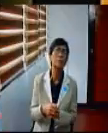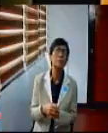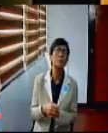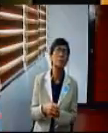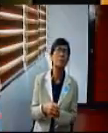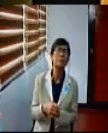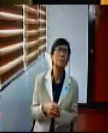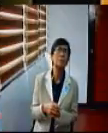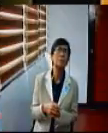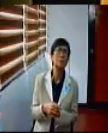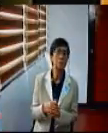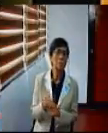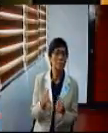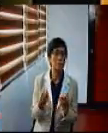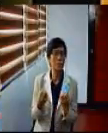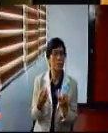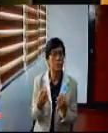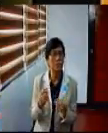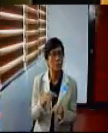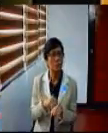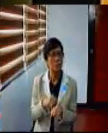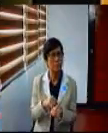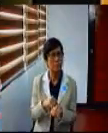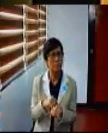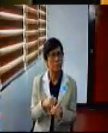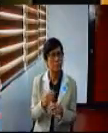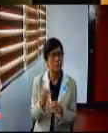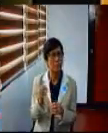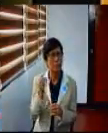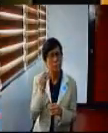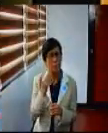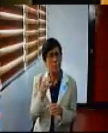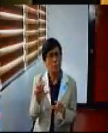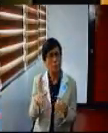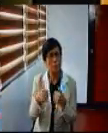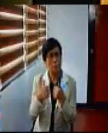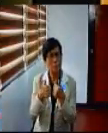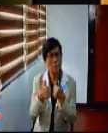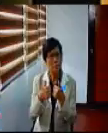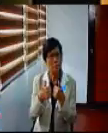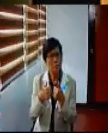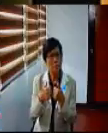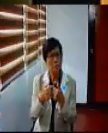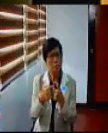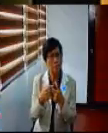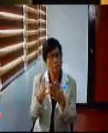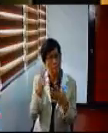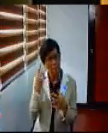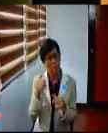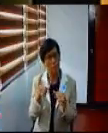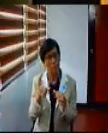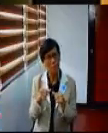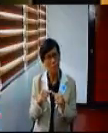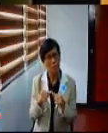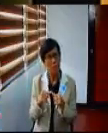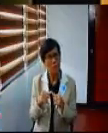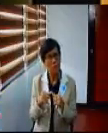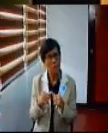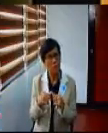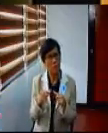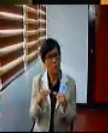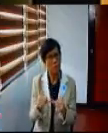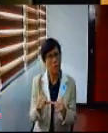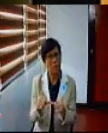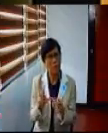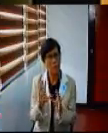1970s, with a lot of challenges involving adverse human rights impacts caused or contributed to by companies,